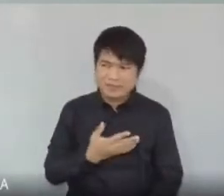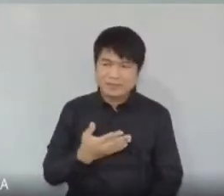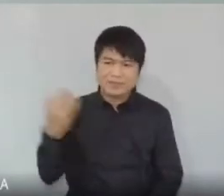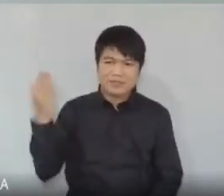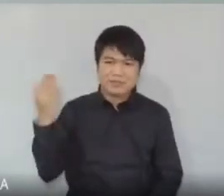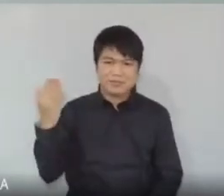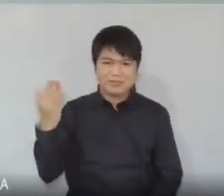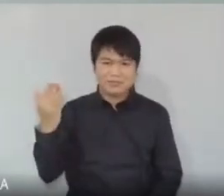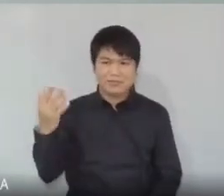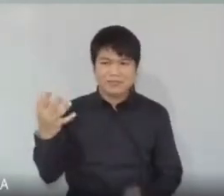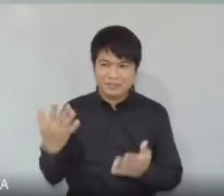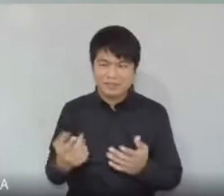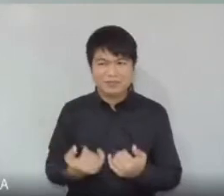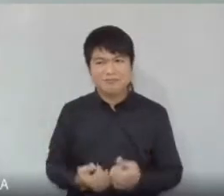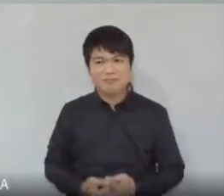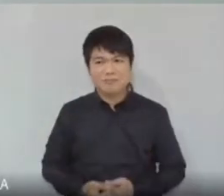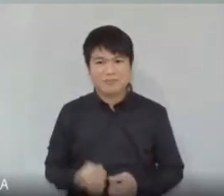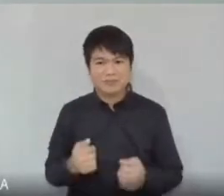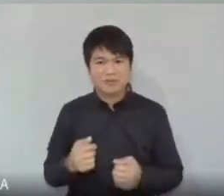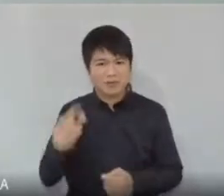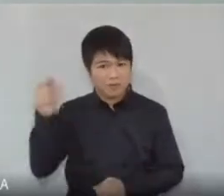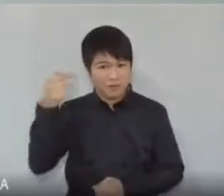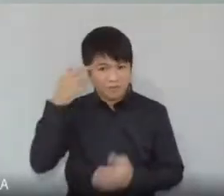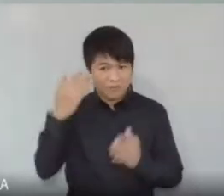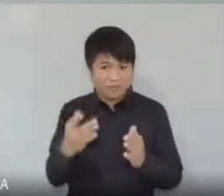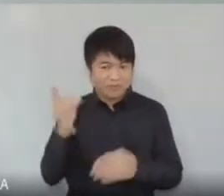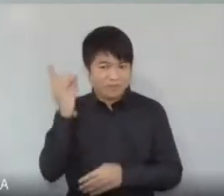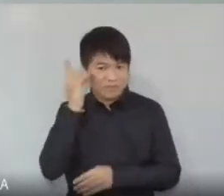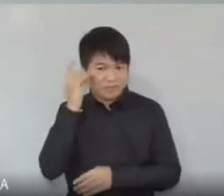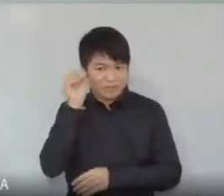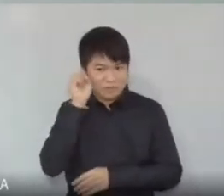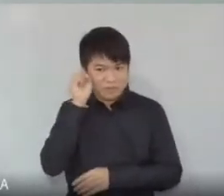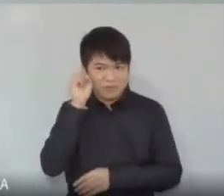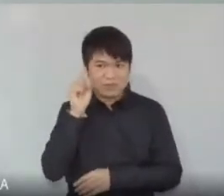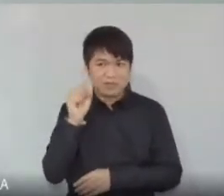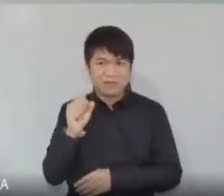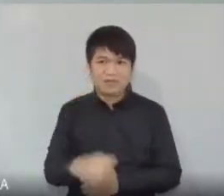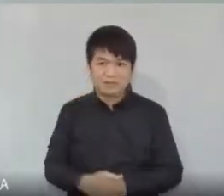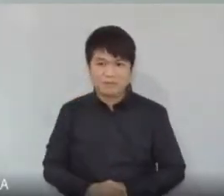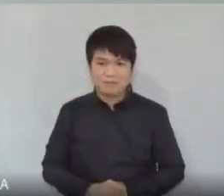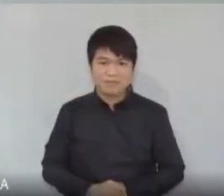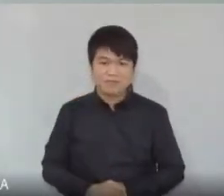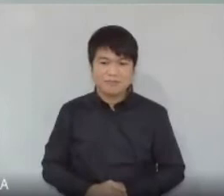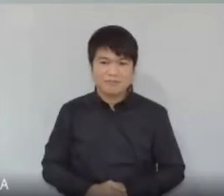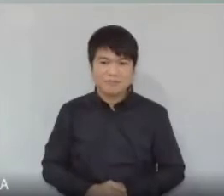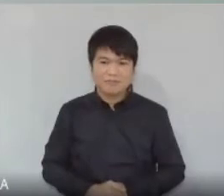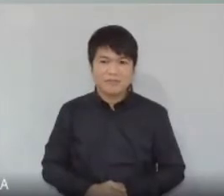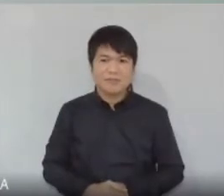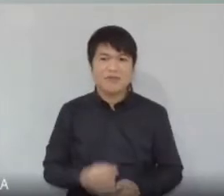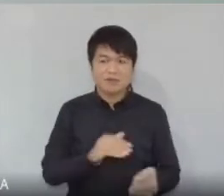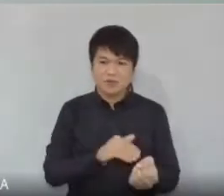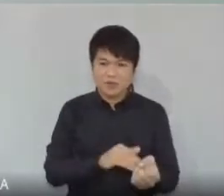Officer. Hindi ko pa namimit si Dr. Santiago. And of course, Mayor Lino Cayetano and Dr.